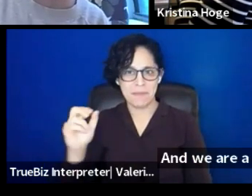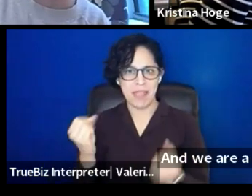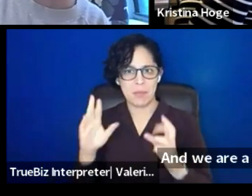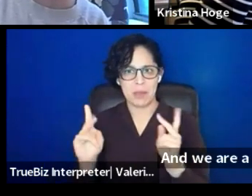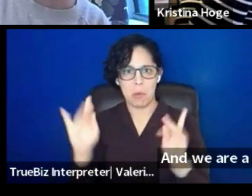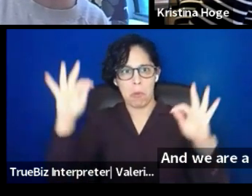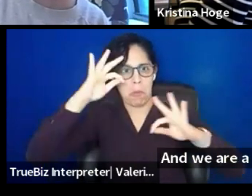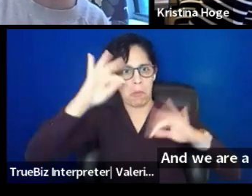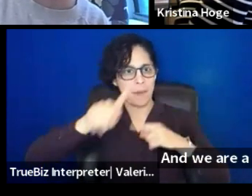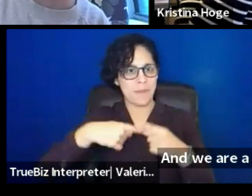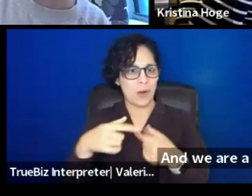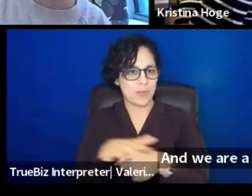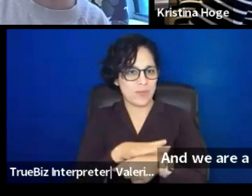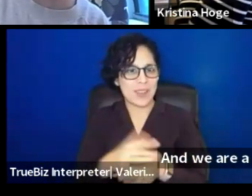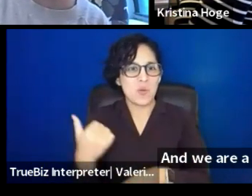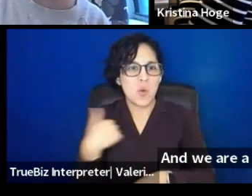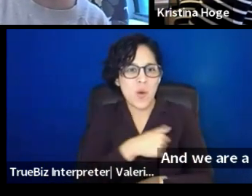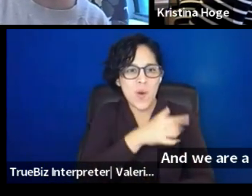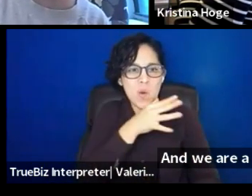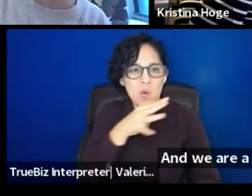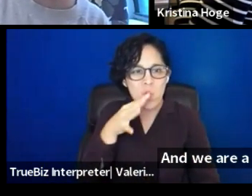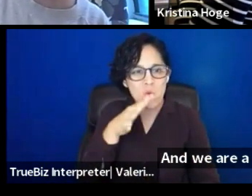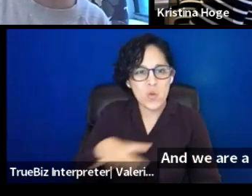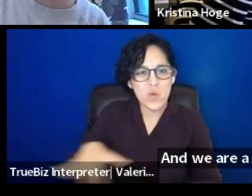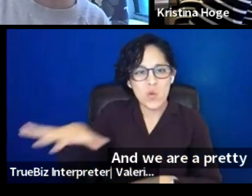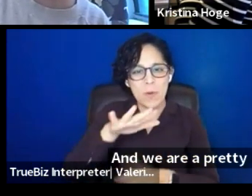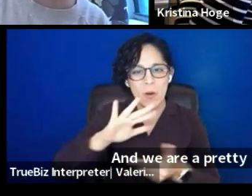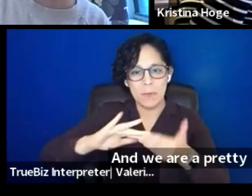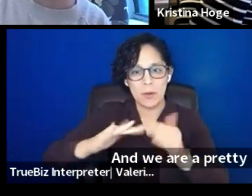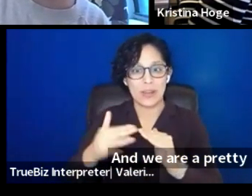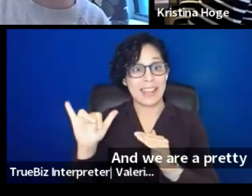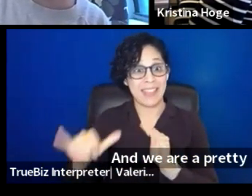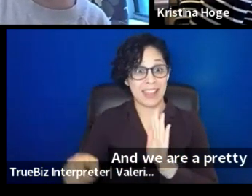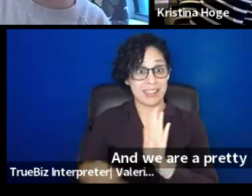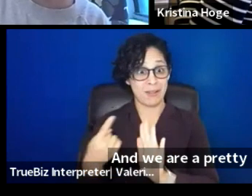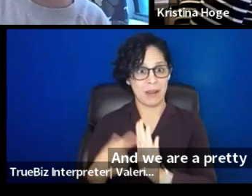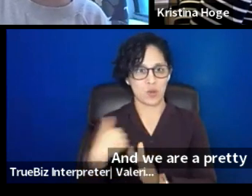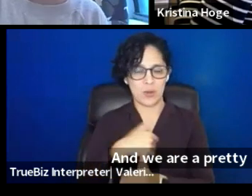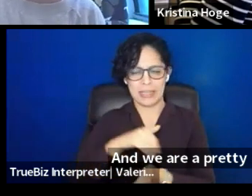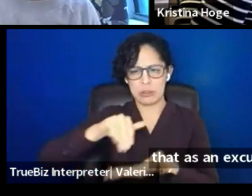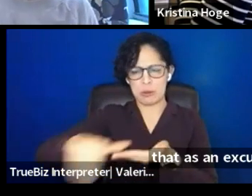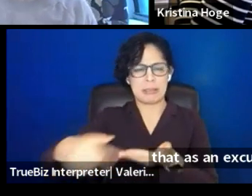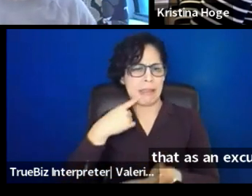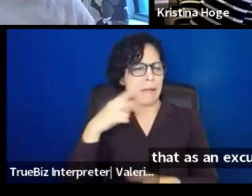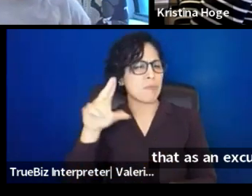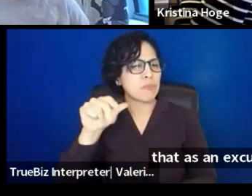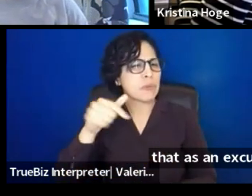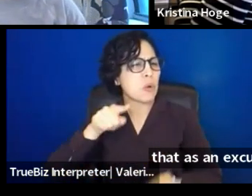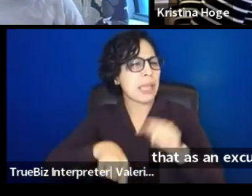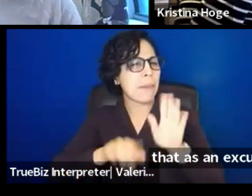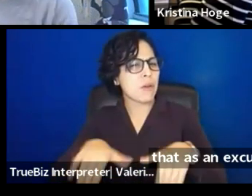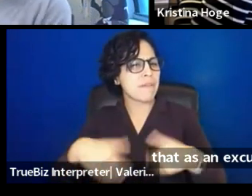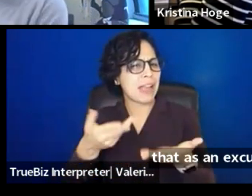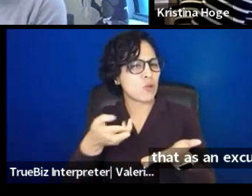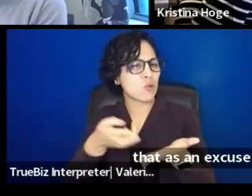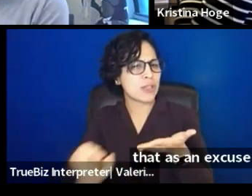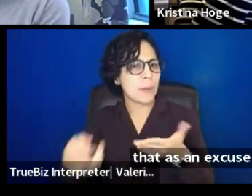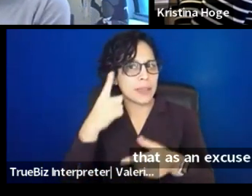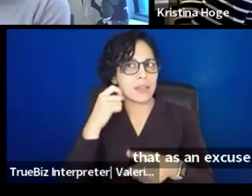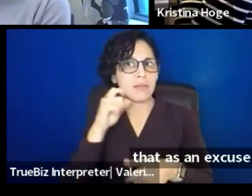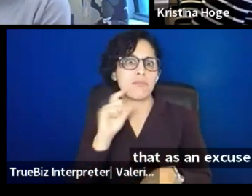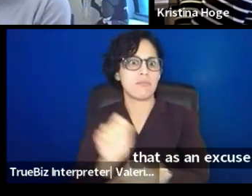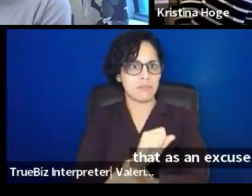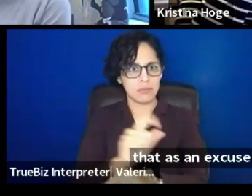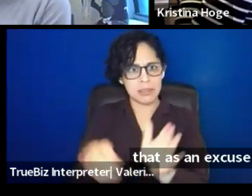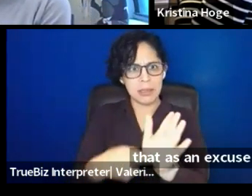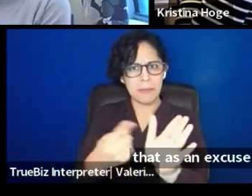often use that as an excuse to not provide resources, to be completely frank, because they can be really